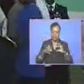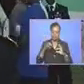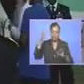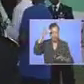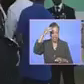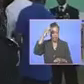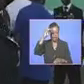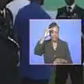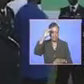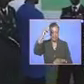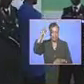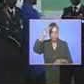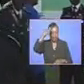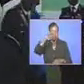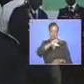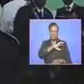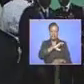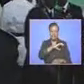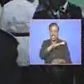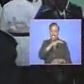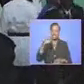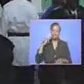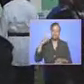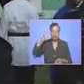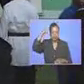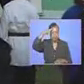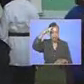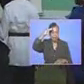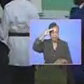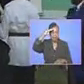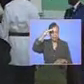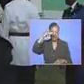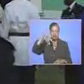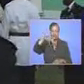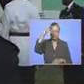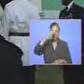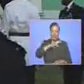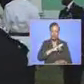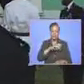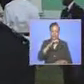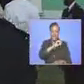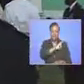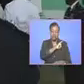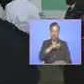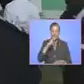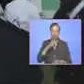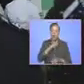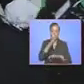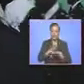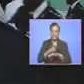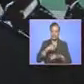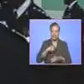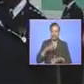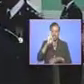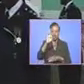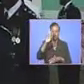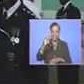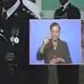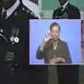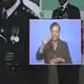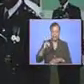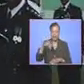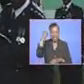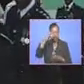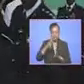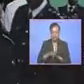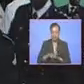full confidence of former Prime Minister, Mr. Hubert Alexander Ingram, who in fact appointed me on an F&M government. And at no time